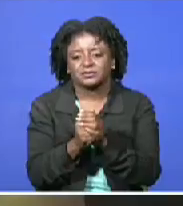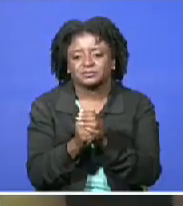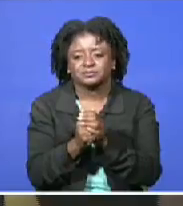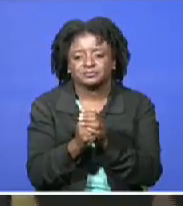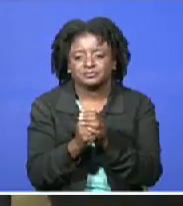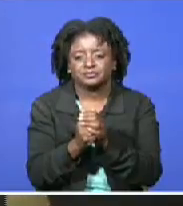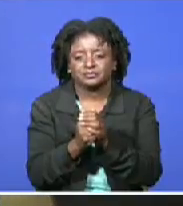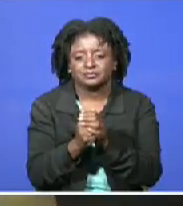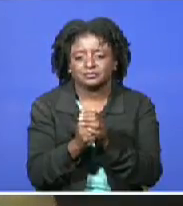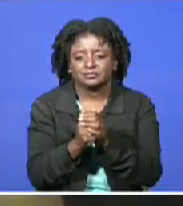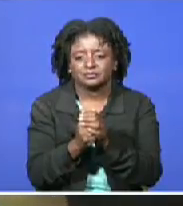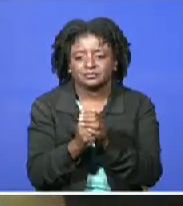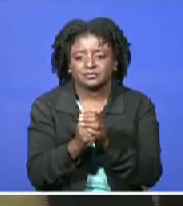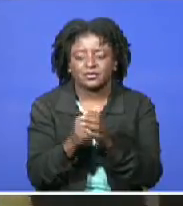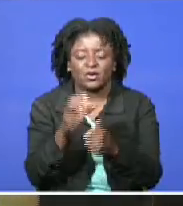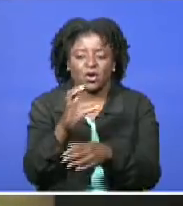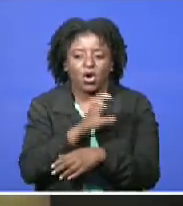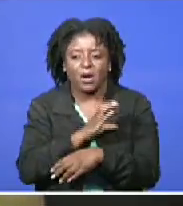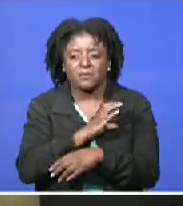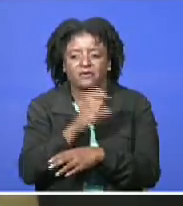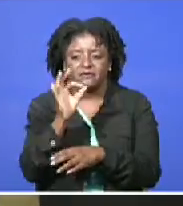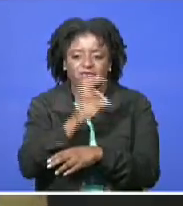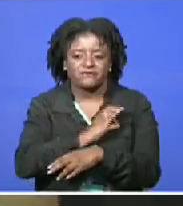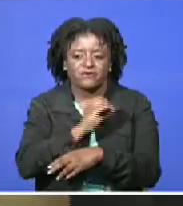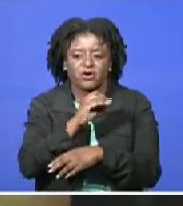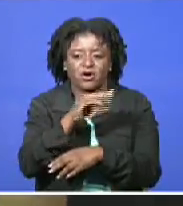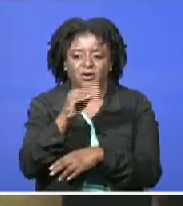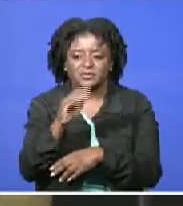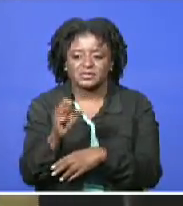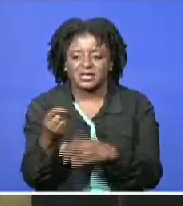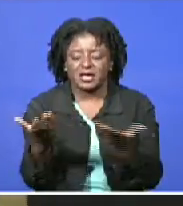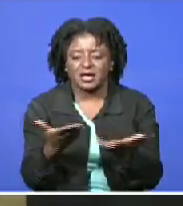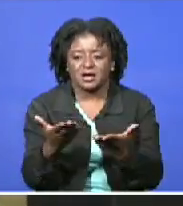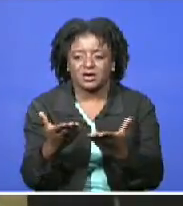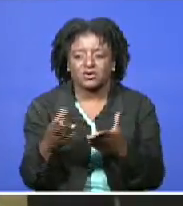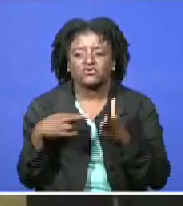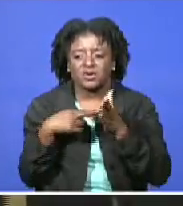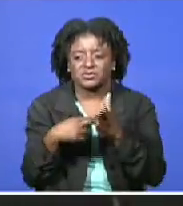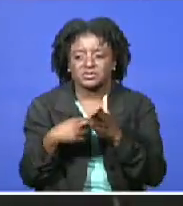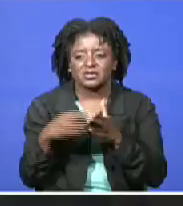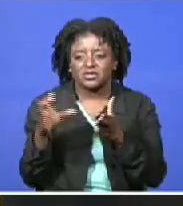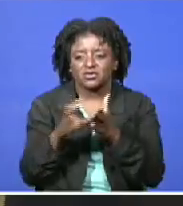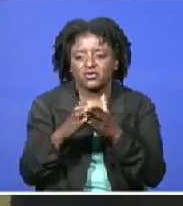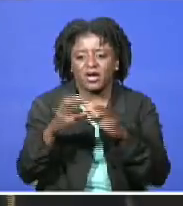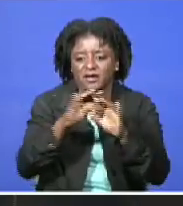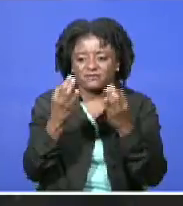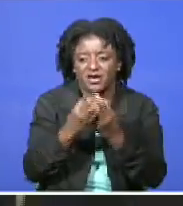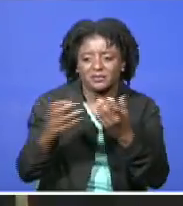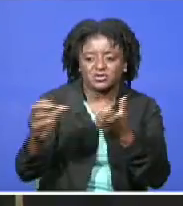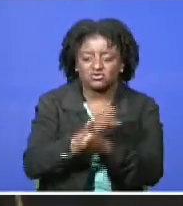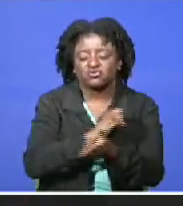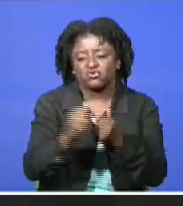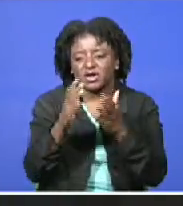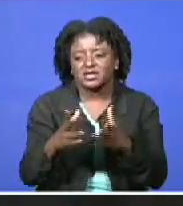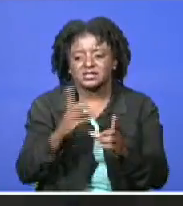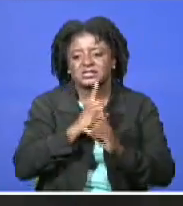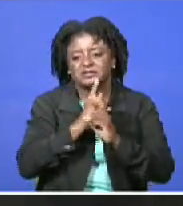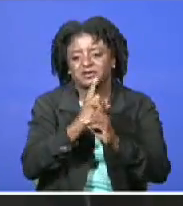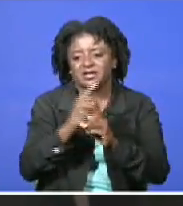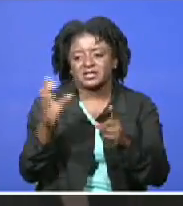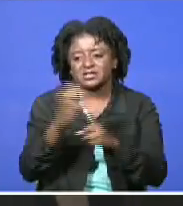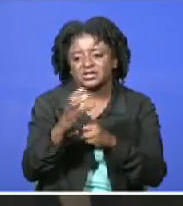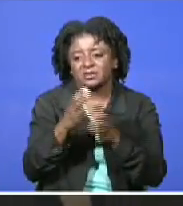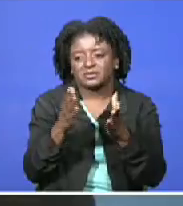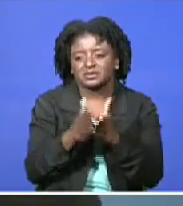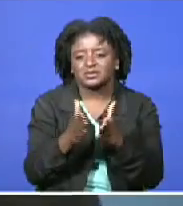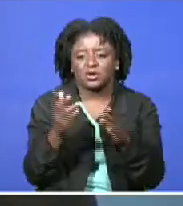Yeah! Corporal Forbes here. 3358 representing the Crime Family Destroyers. Yeah! The defending champions as well.